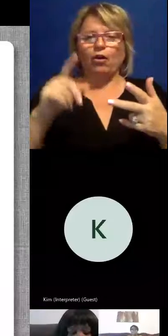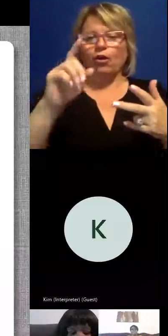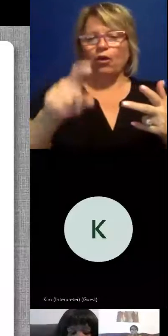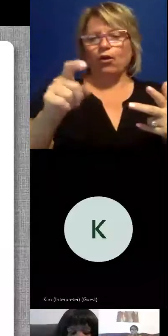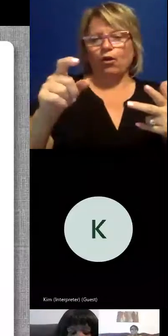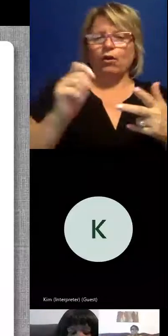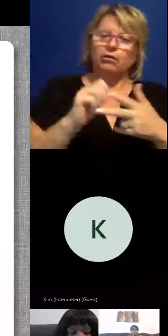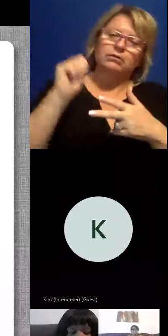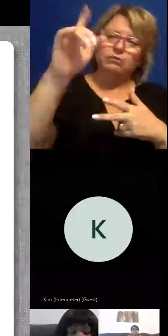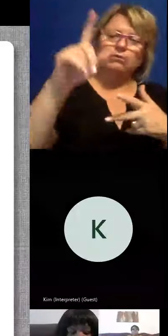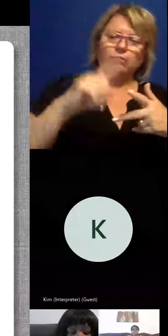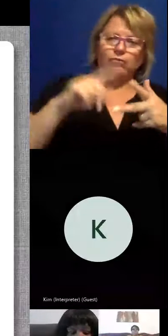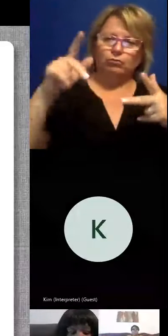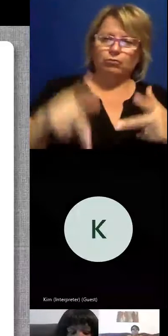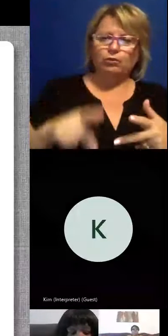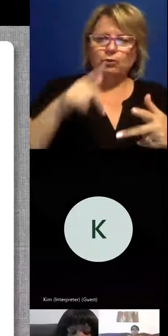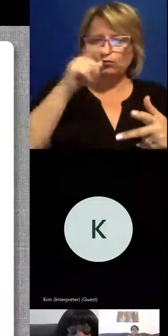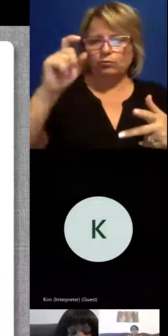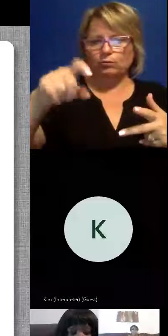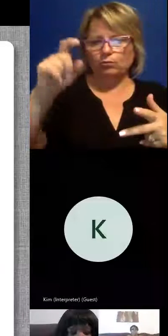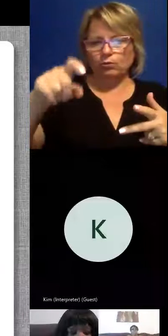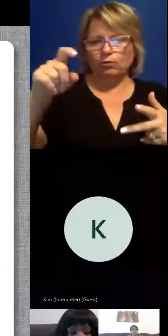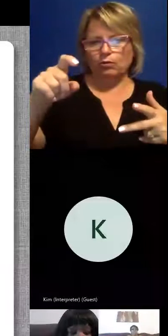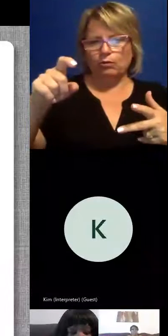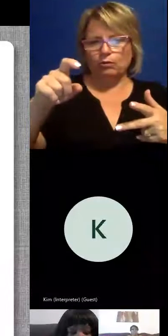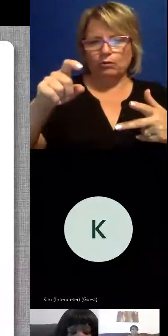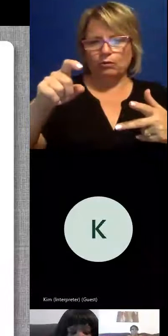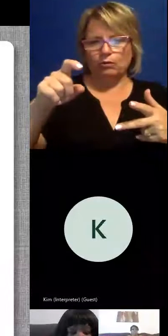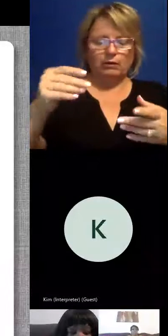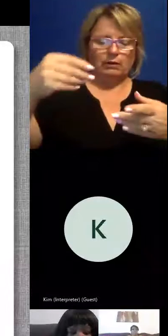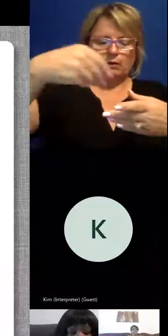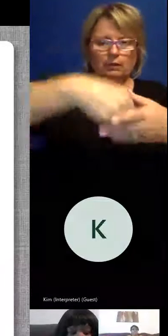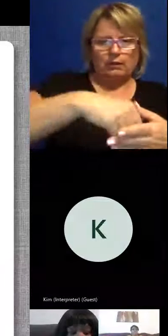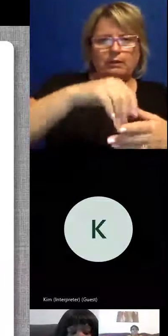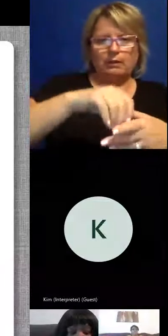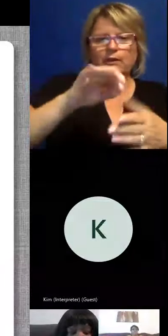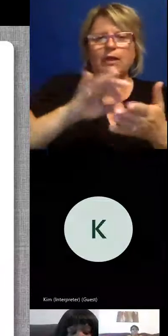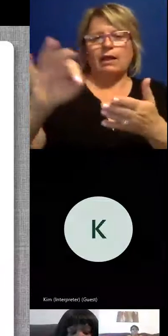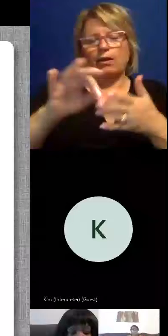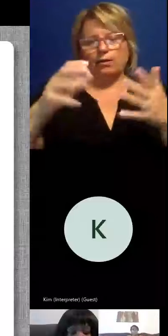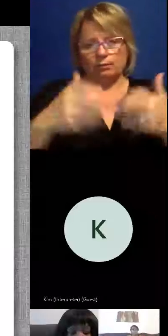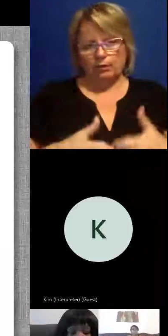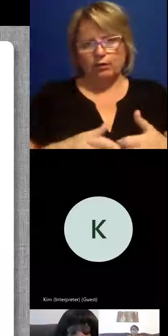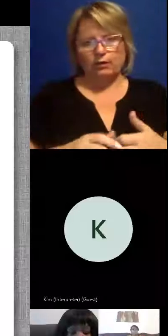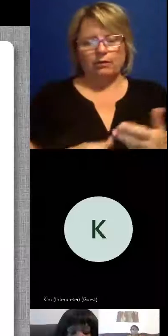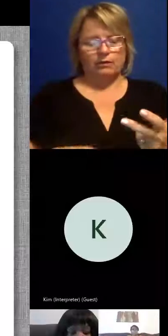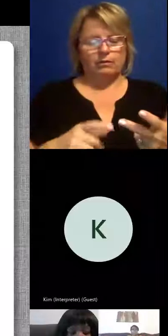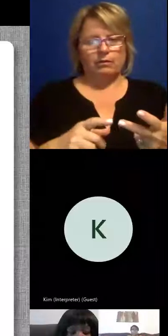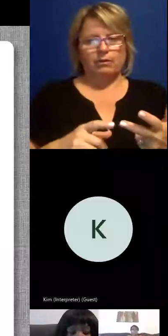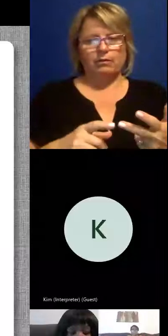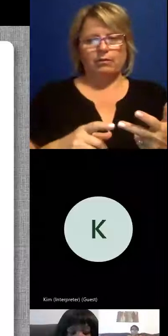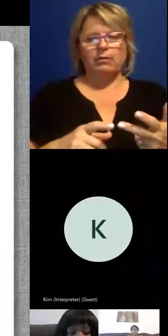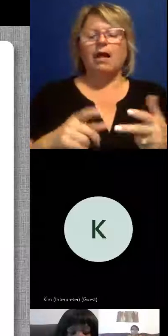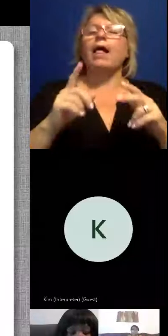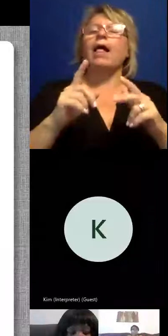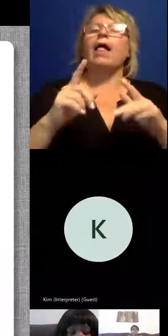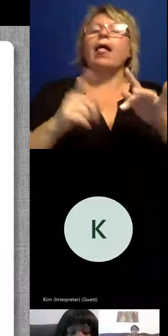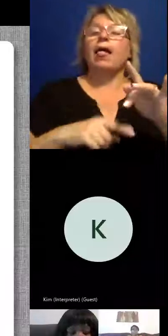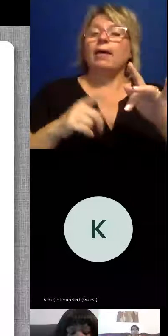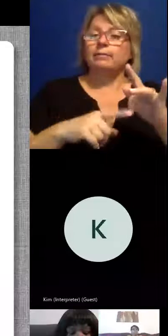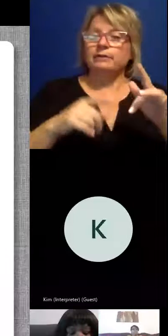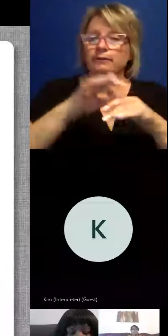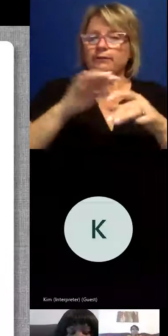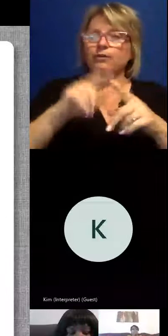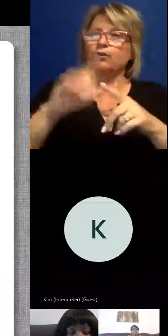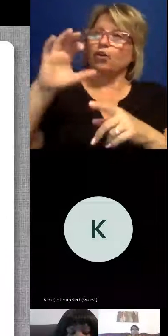the designated person by inserting it into the counting machine. Absentee voters return their ballot to